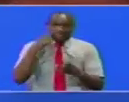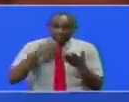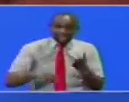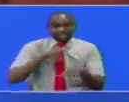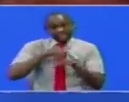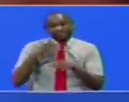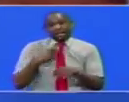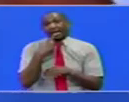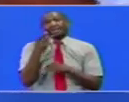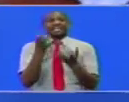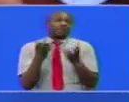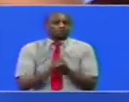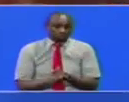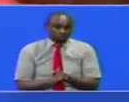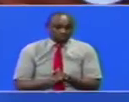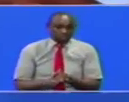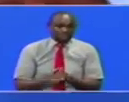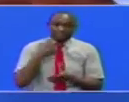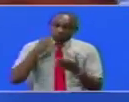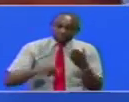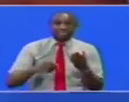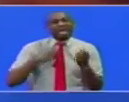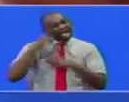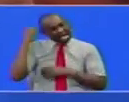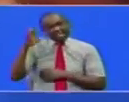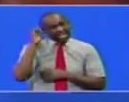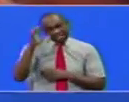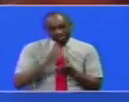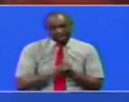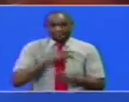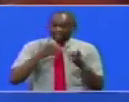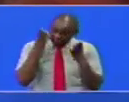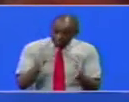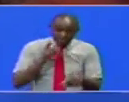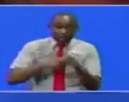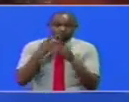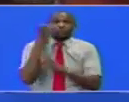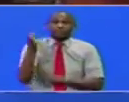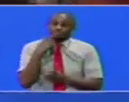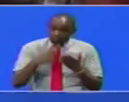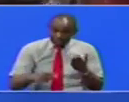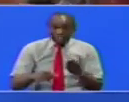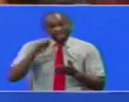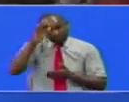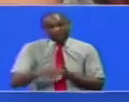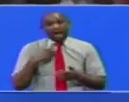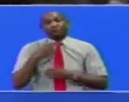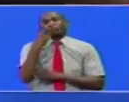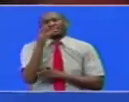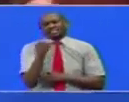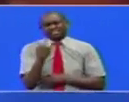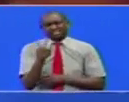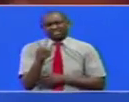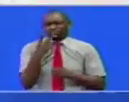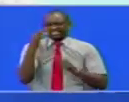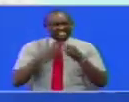selling at 100 shillings per kilo. Sorghum was selling very high. But now when you speak to them, they're telling you it has come down to 25